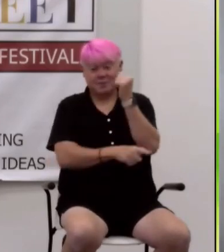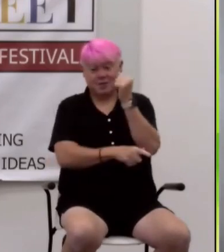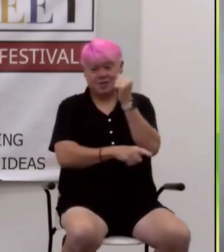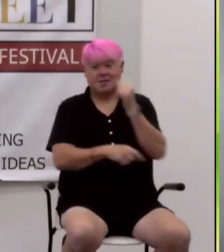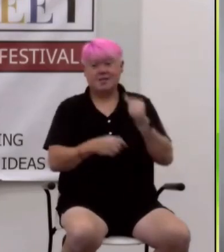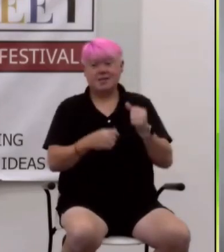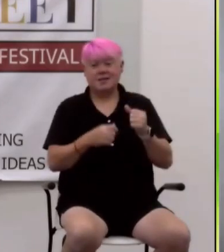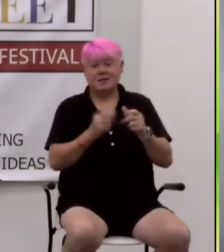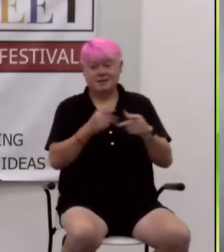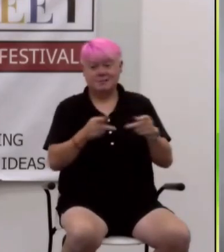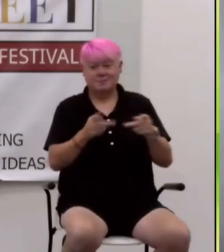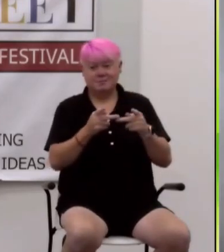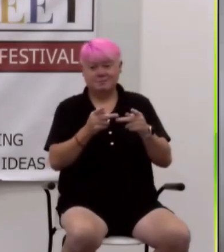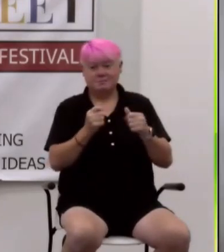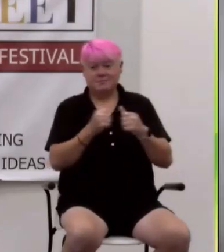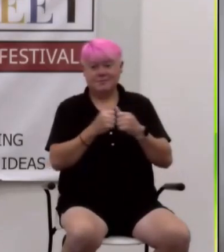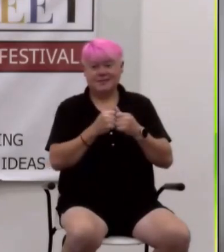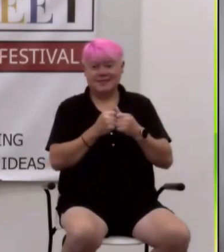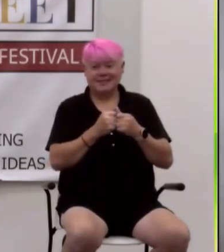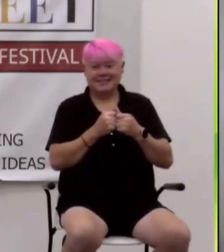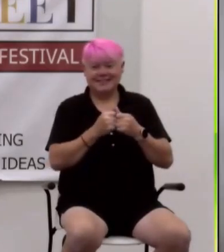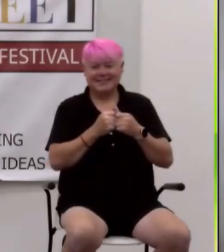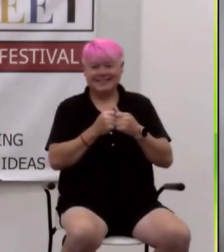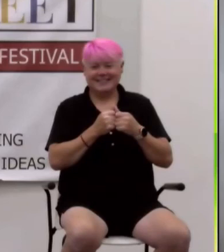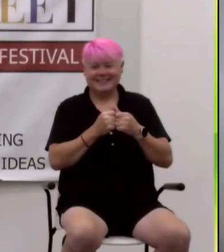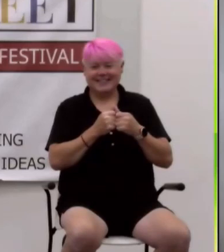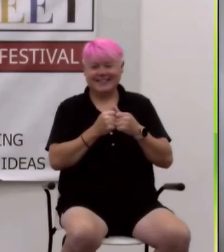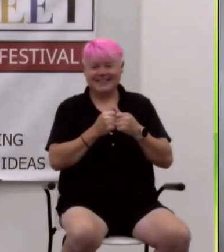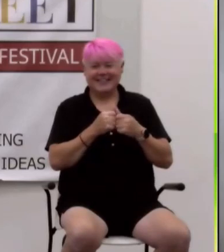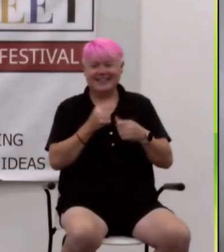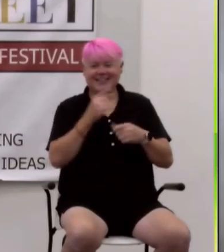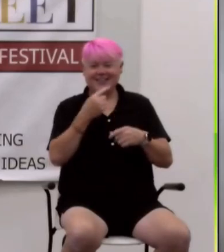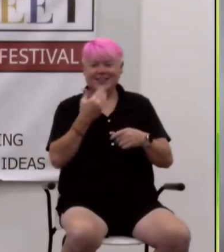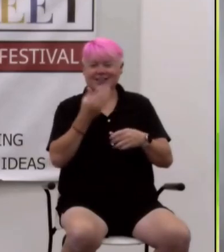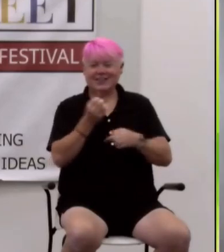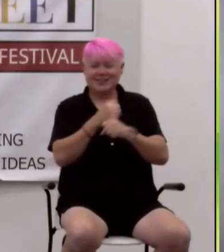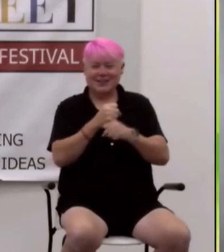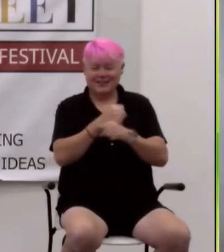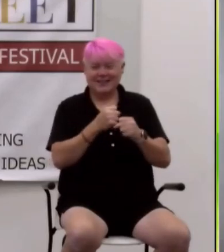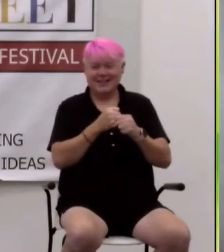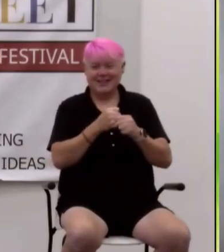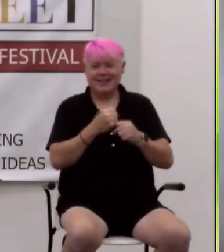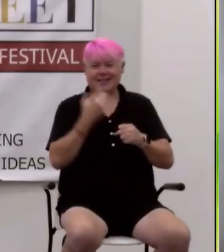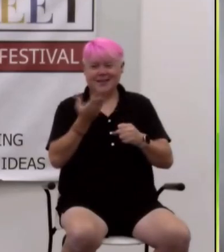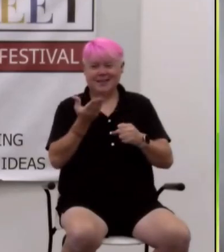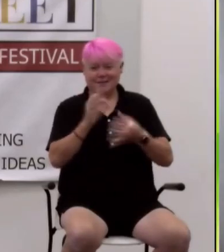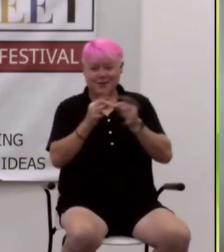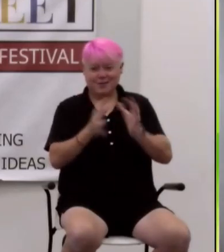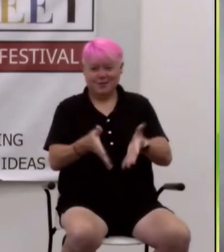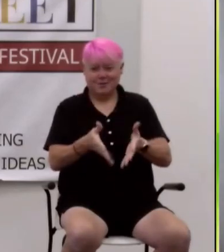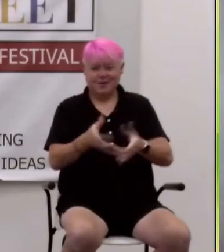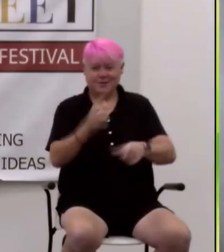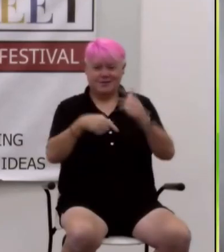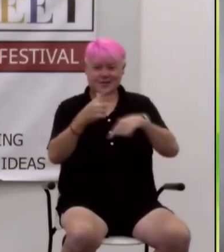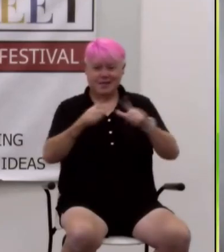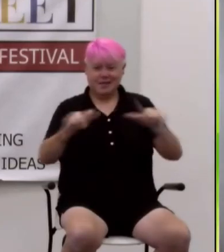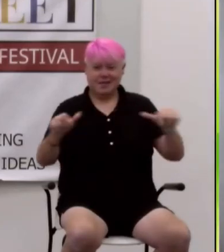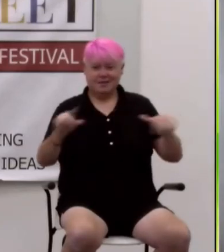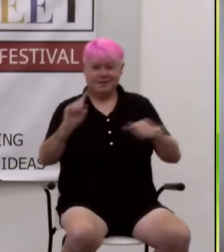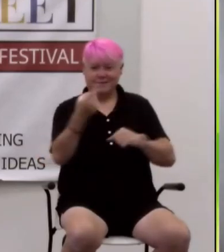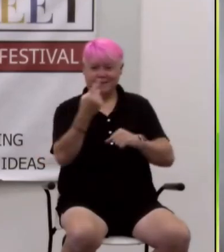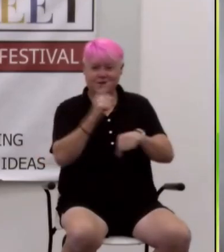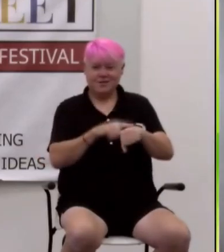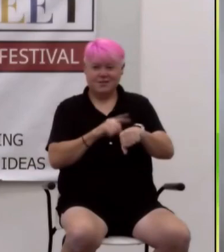a good pair of cowboy boots. Oh. And thank you so much for translating me with sign language. This is the first time and